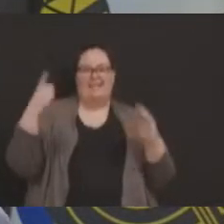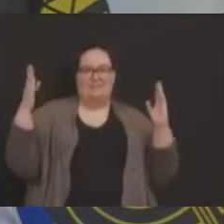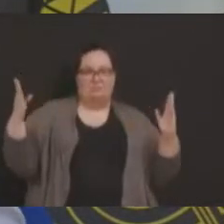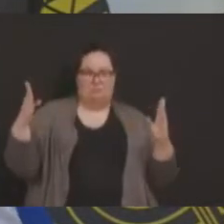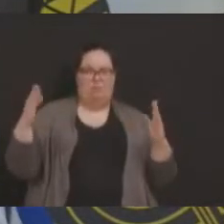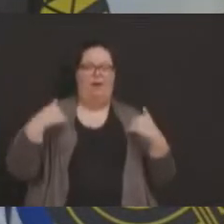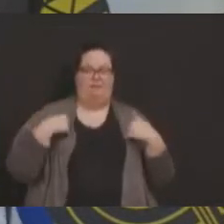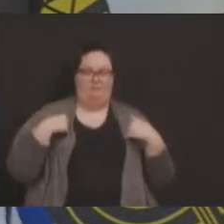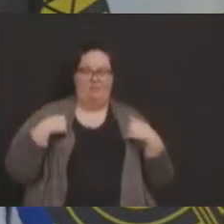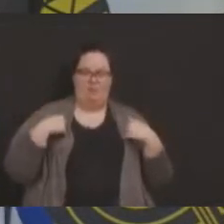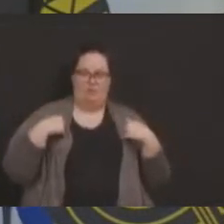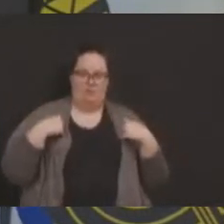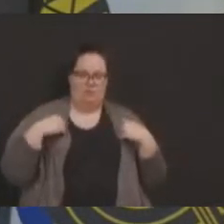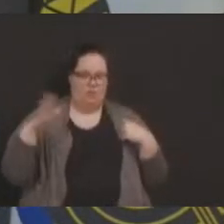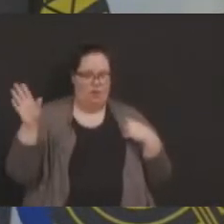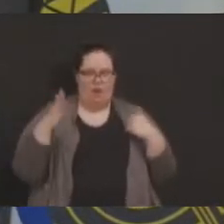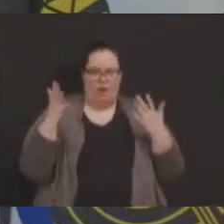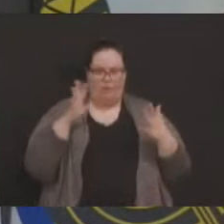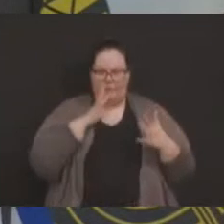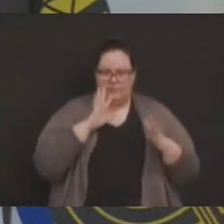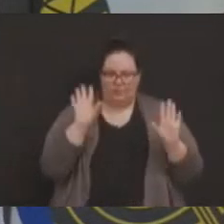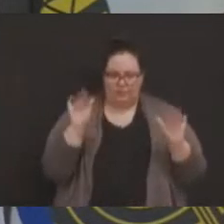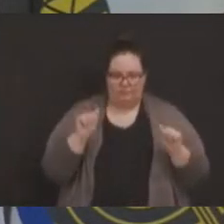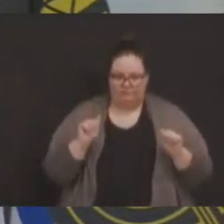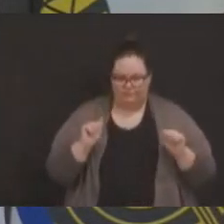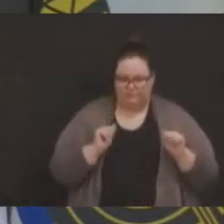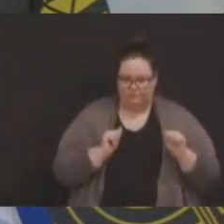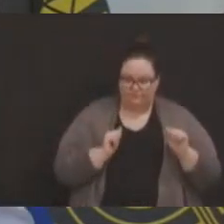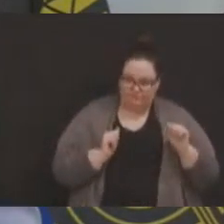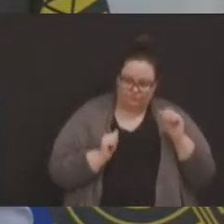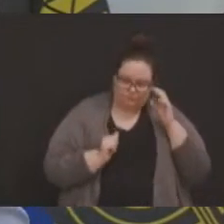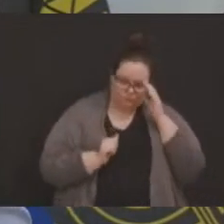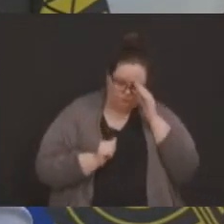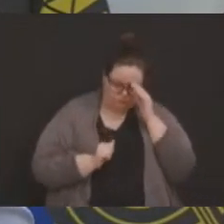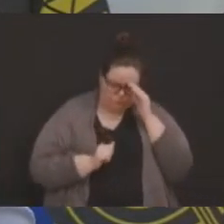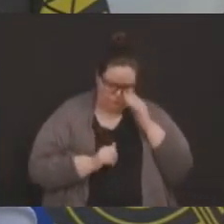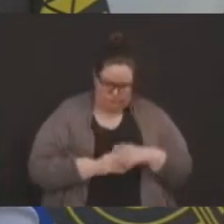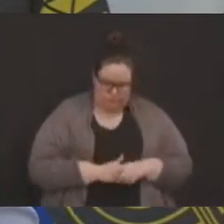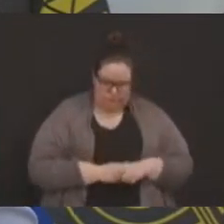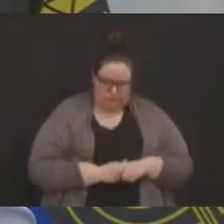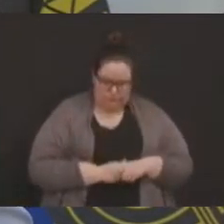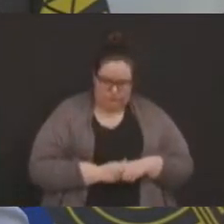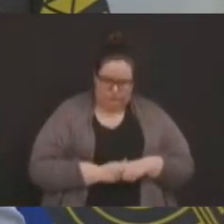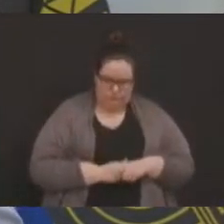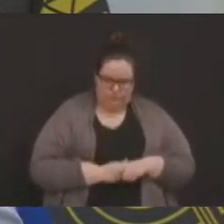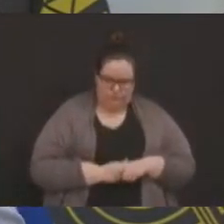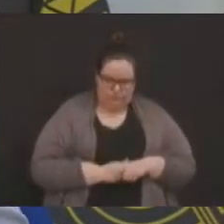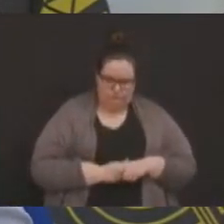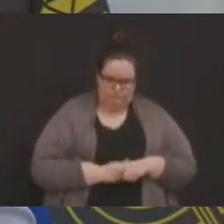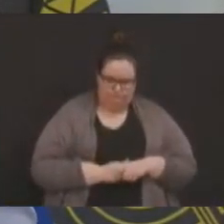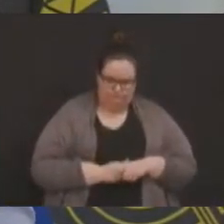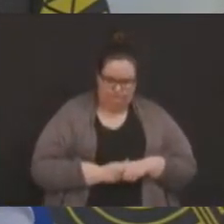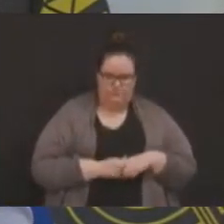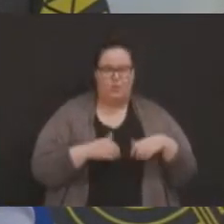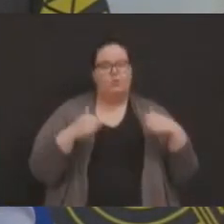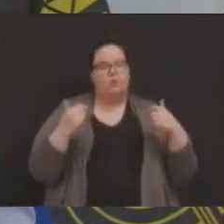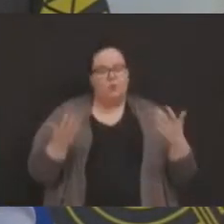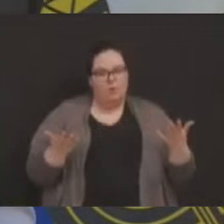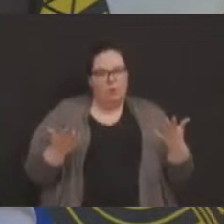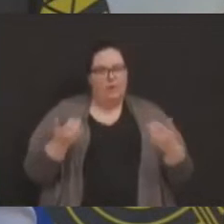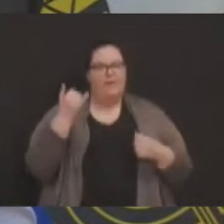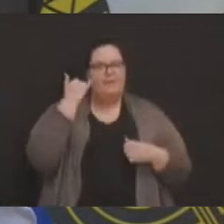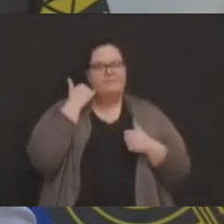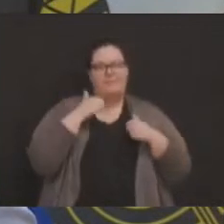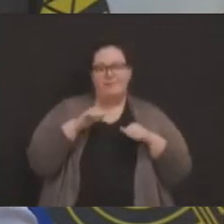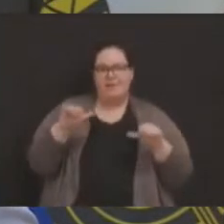So if there are any additional unplanned events that occur that would not allow us to maintain our 28-day interval, we have reserved